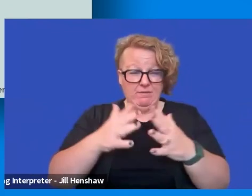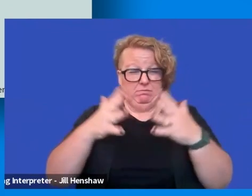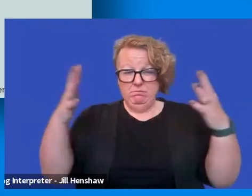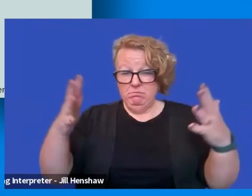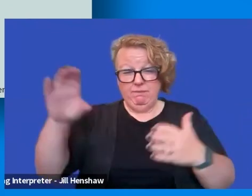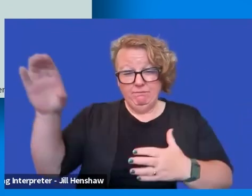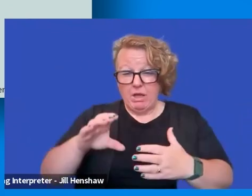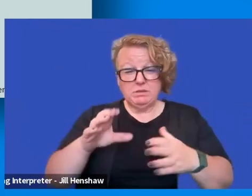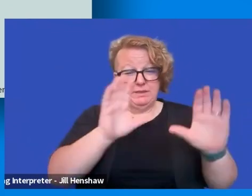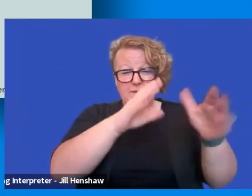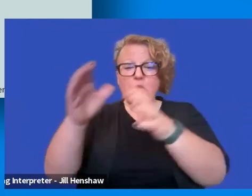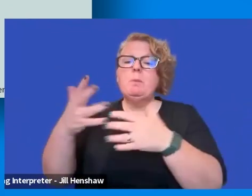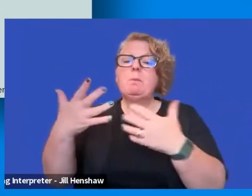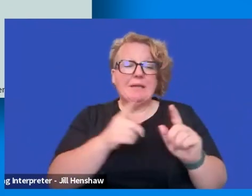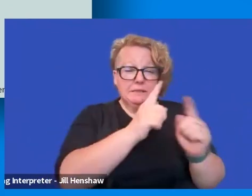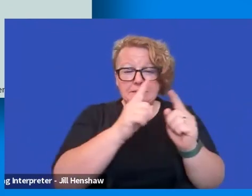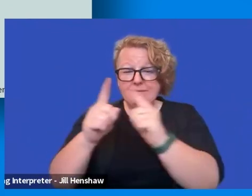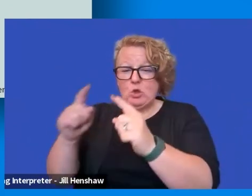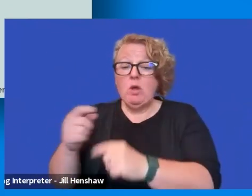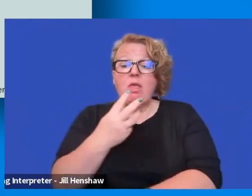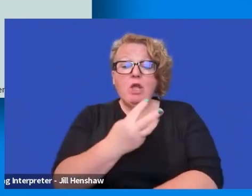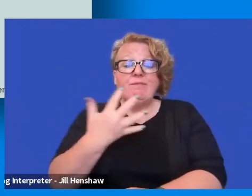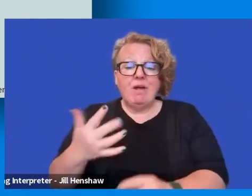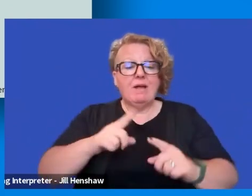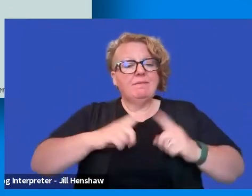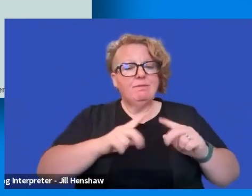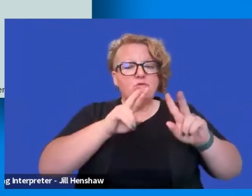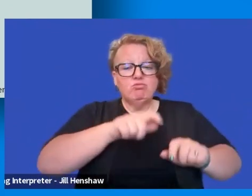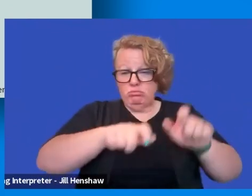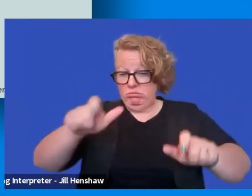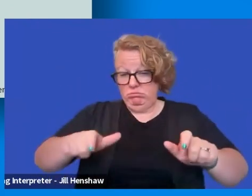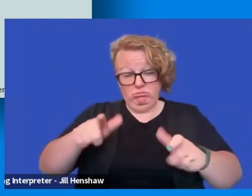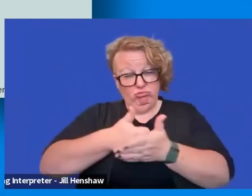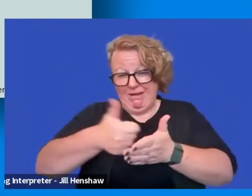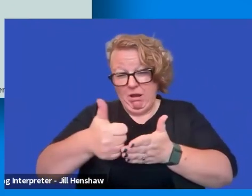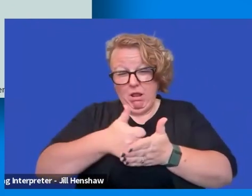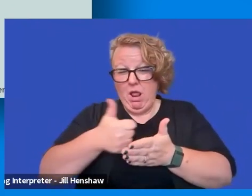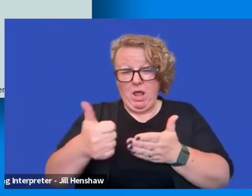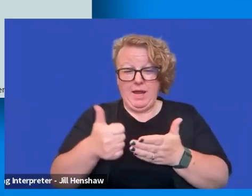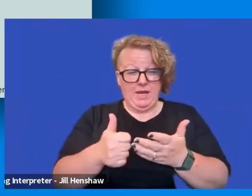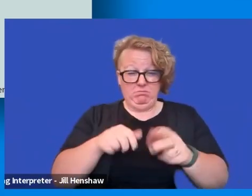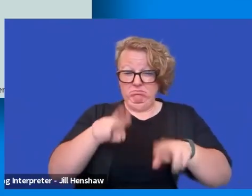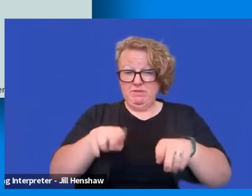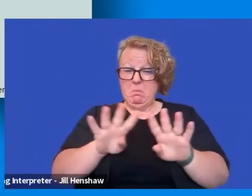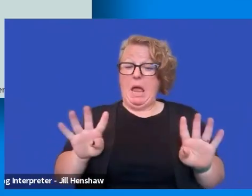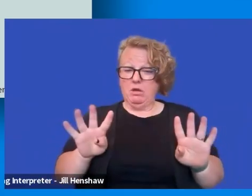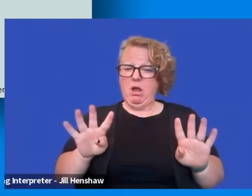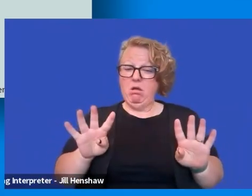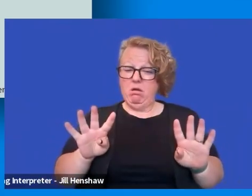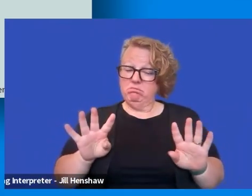we eventually held interviews with 35 researchers who frequently sit on assessment panels for these